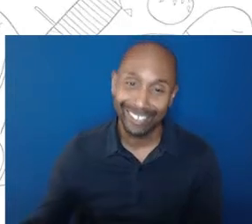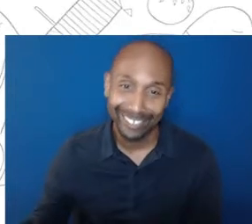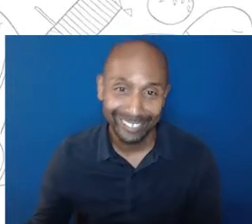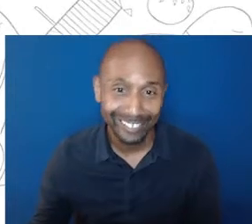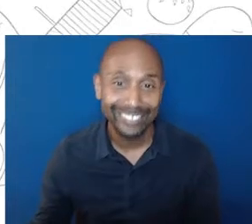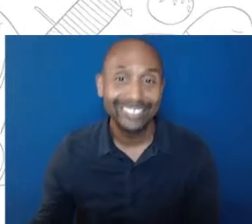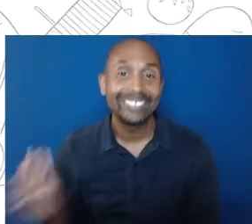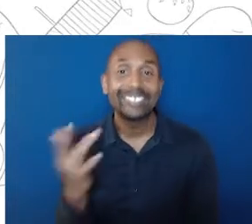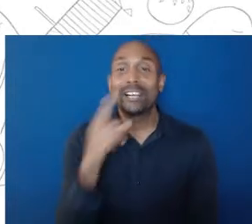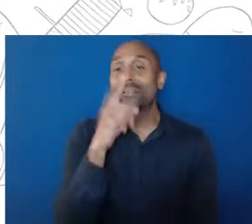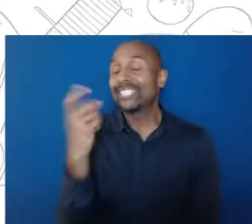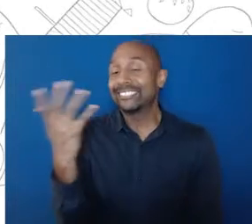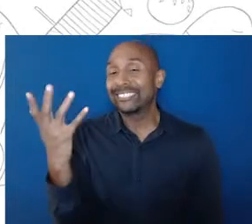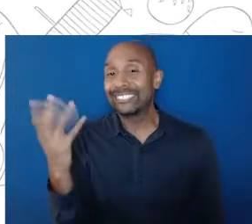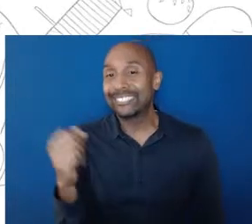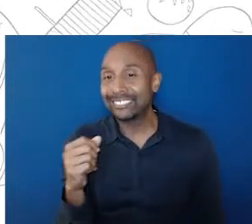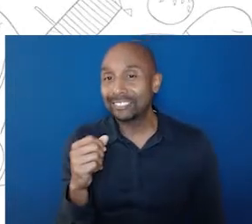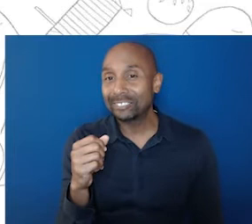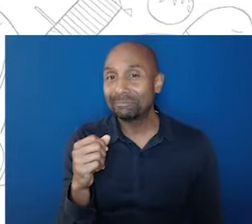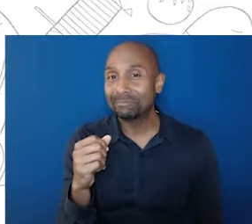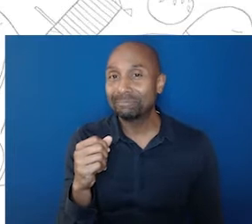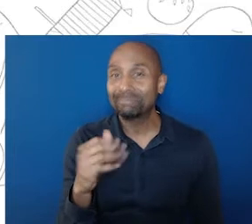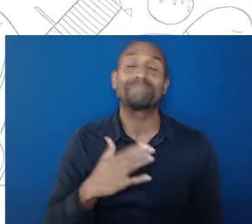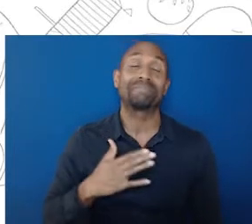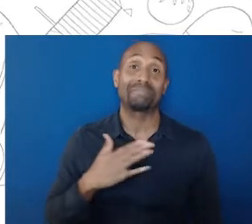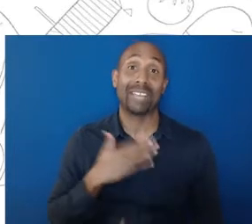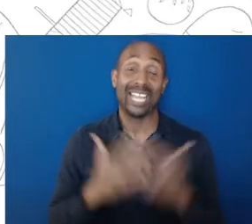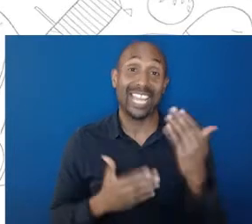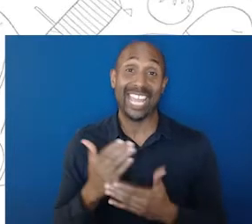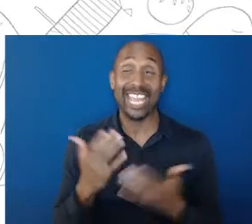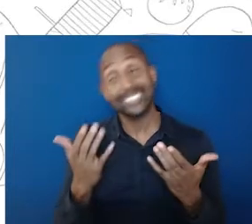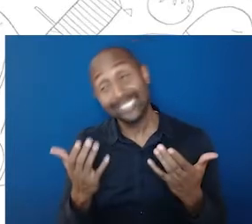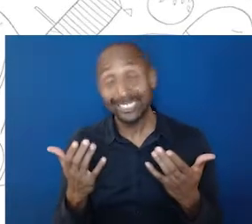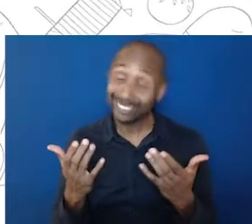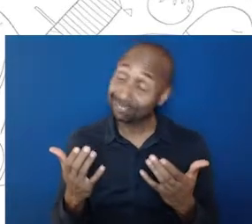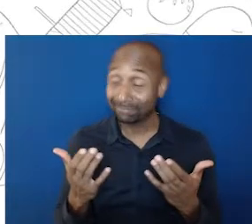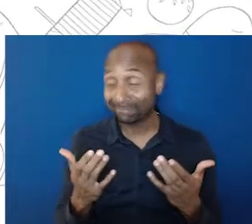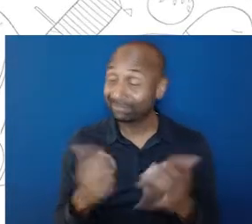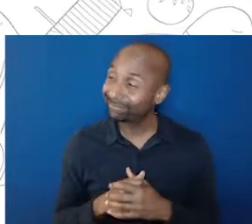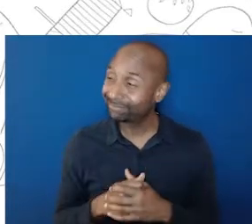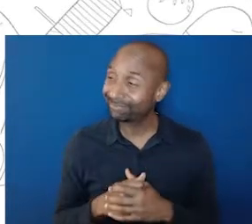Oh my God. Because I just, you know, my hands aren't as,